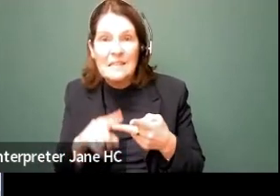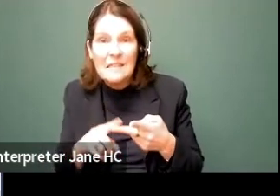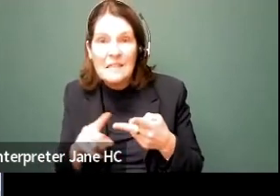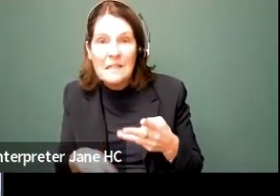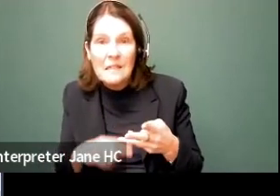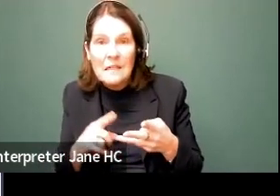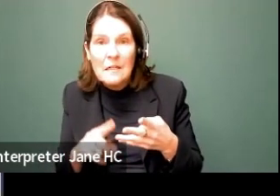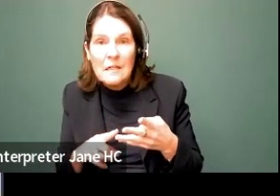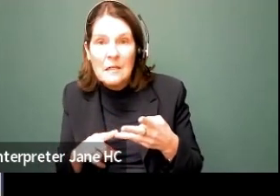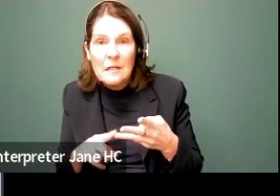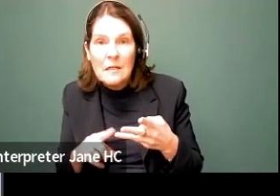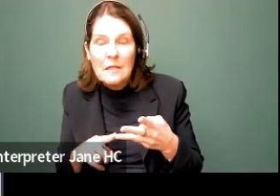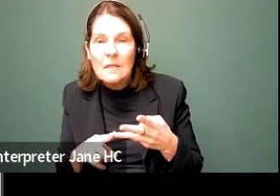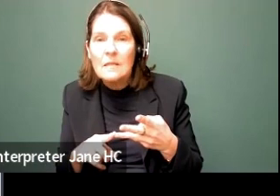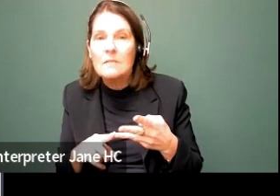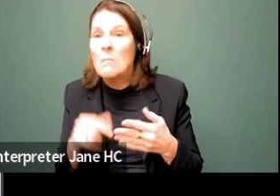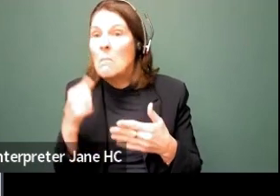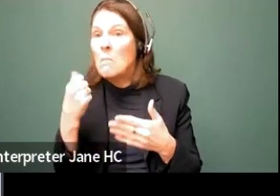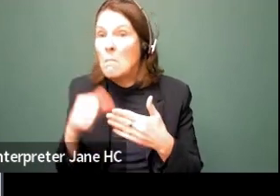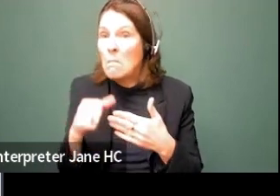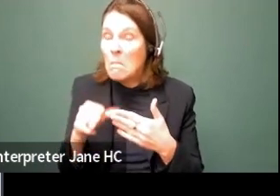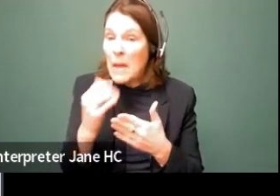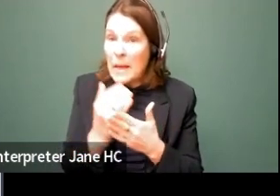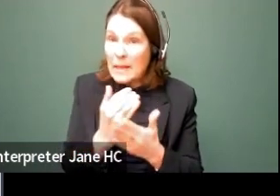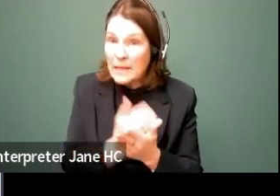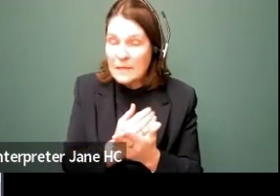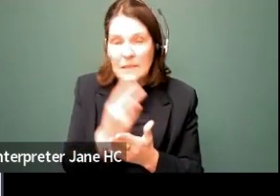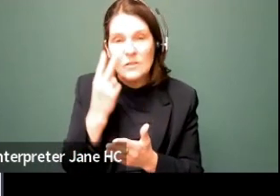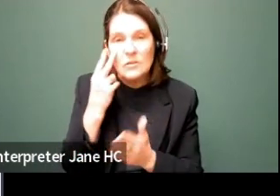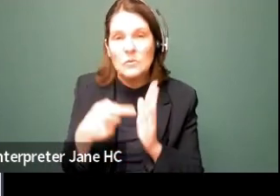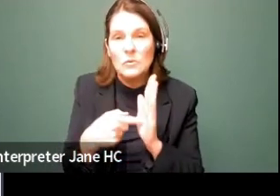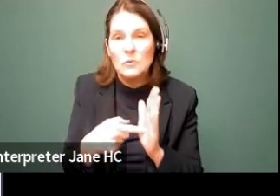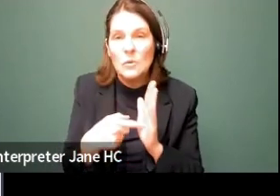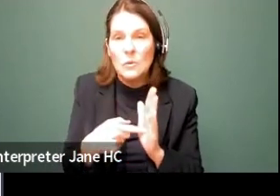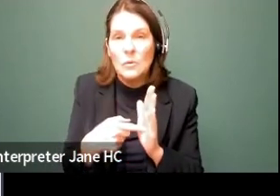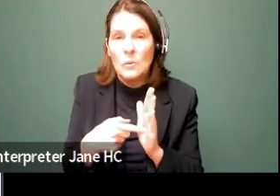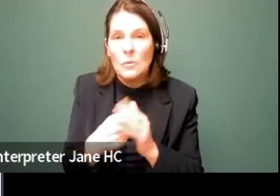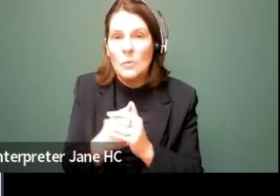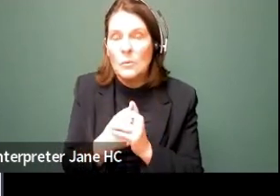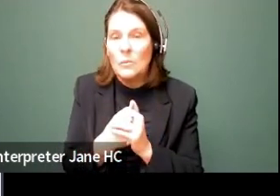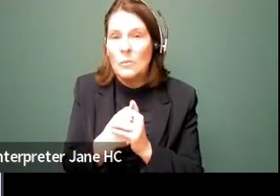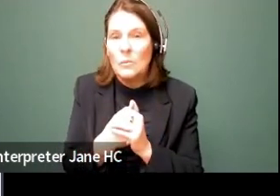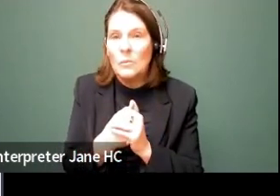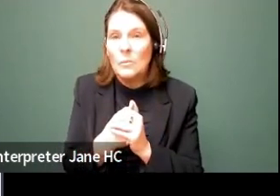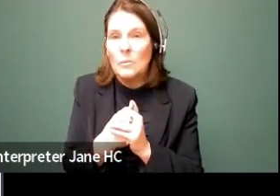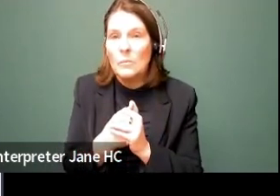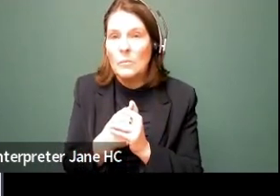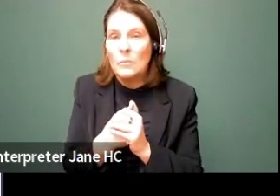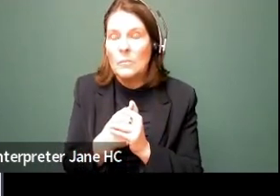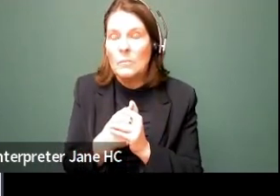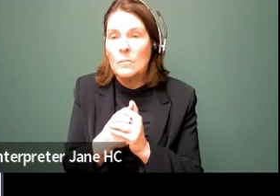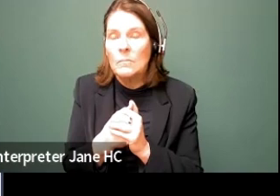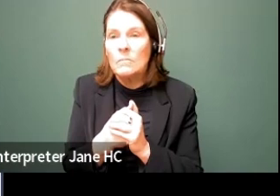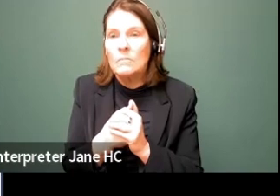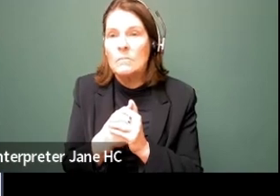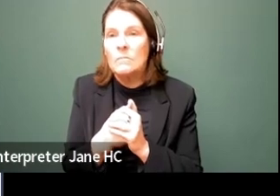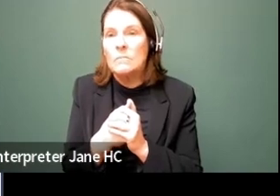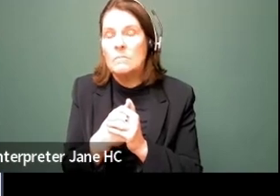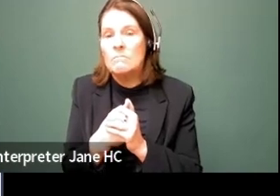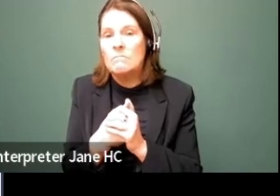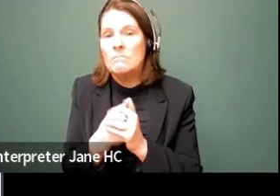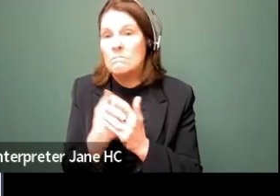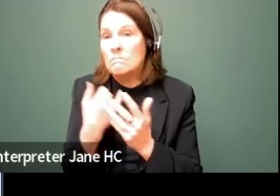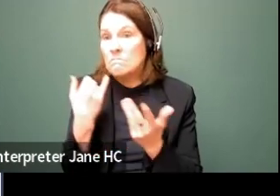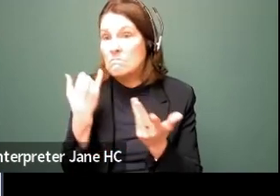the mailing list, which I will click on right here. And this would be if you